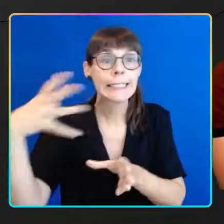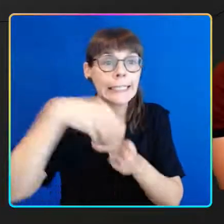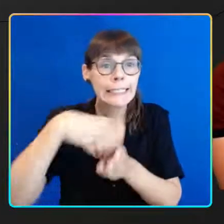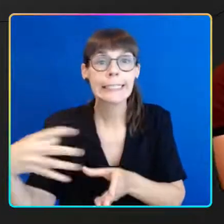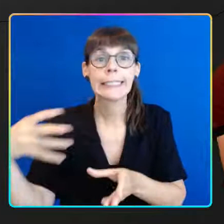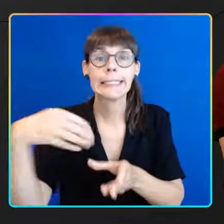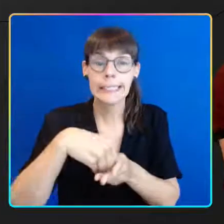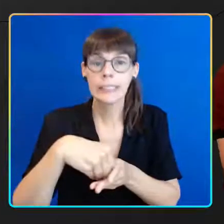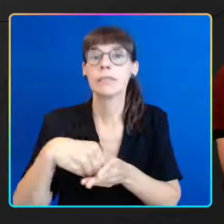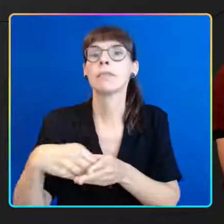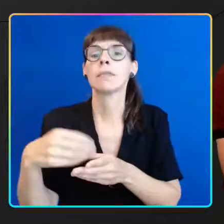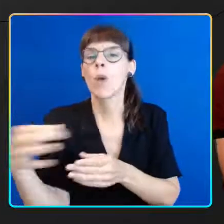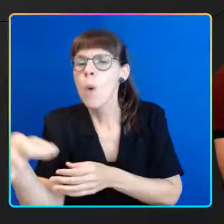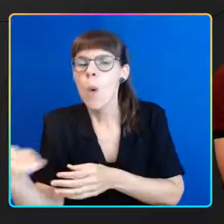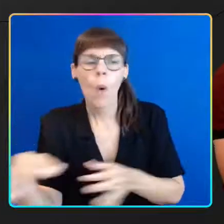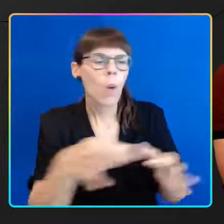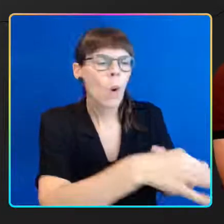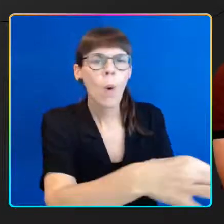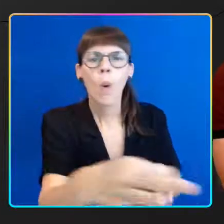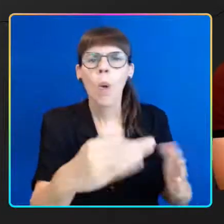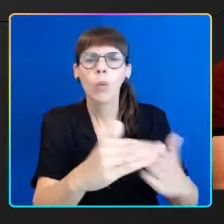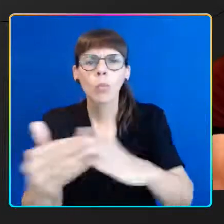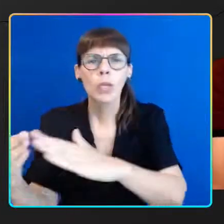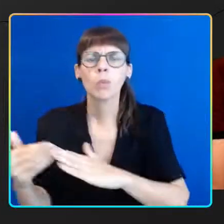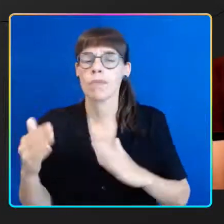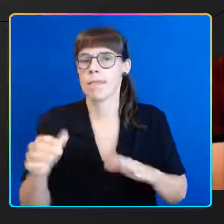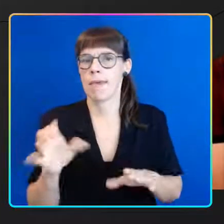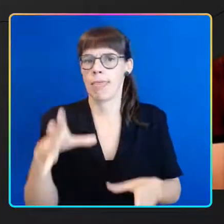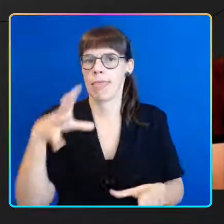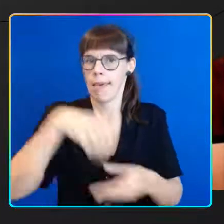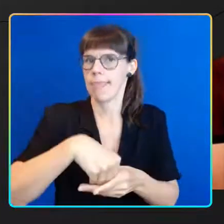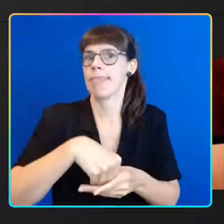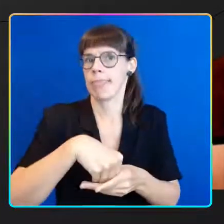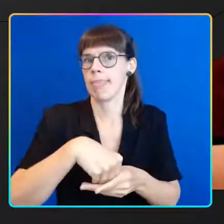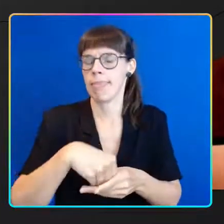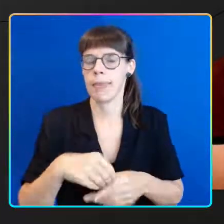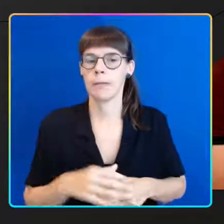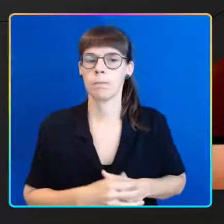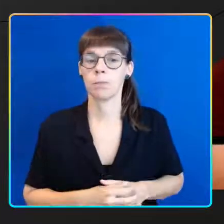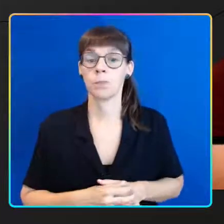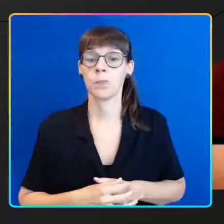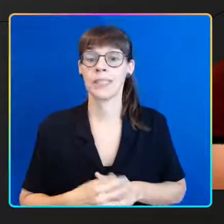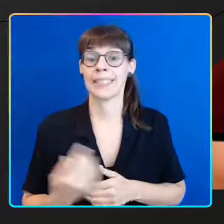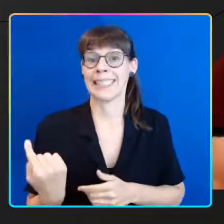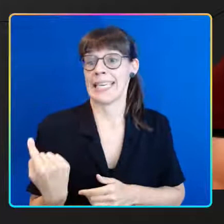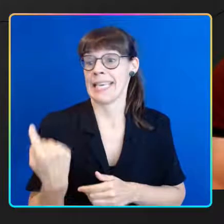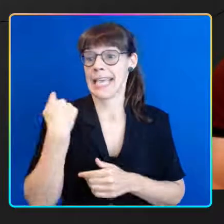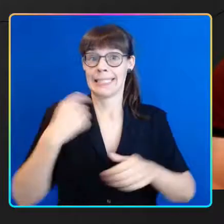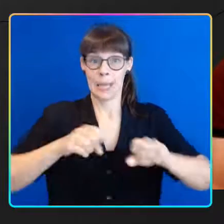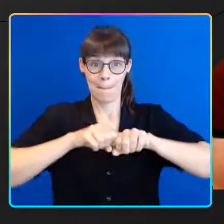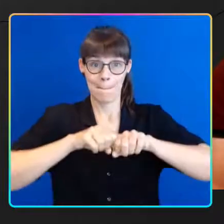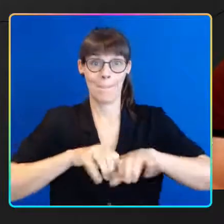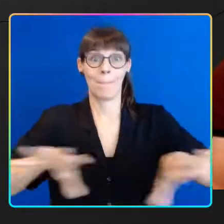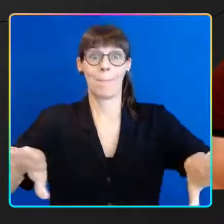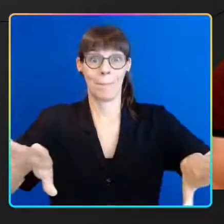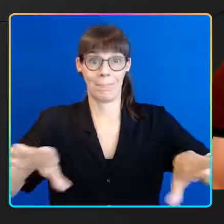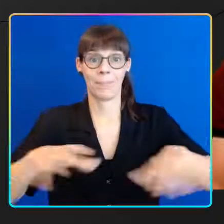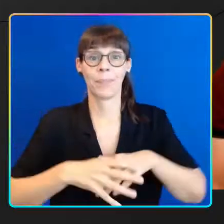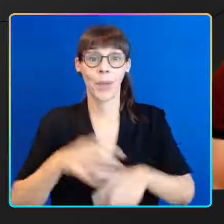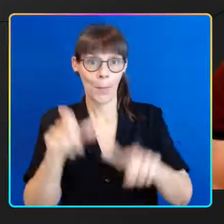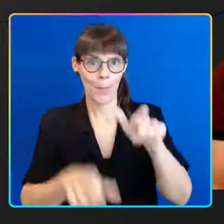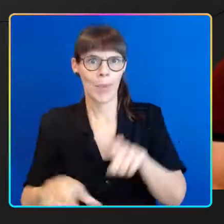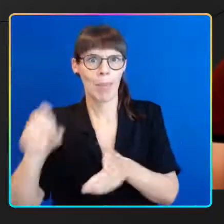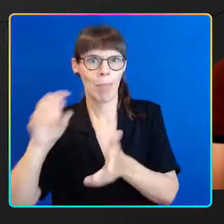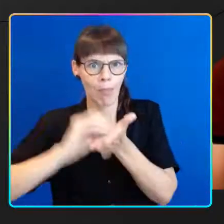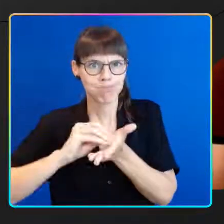their local community in their country. So we launched it yesterday, and people are signing up. So we